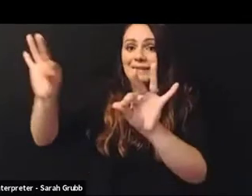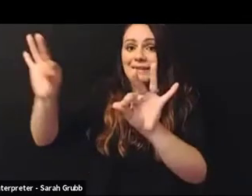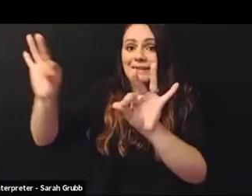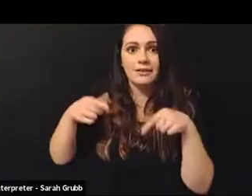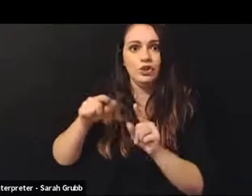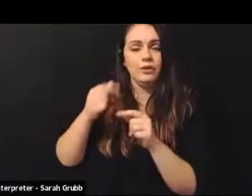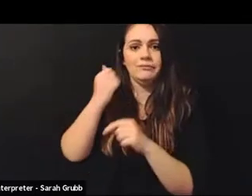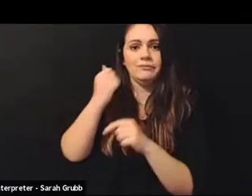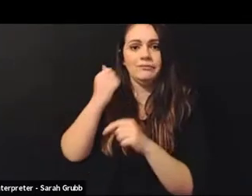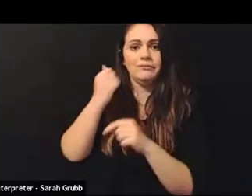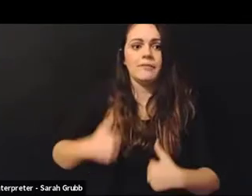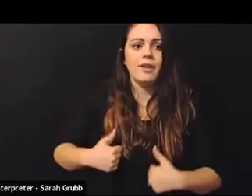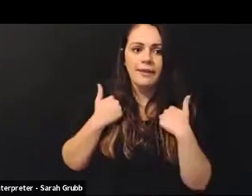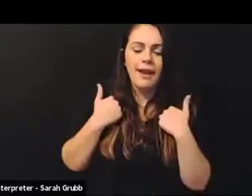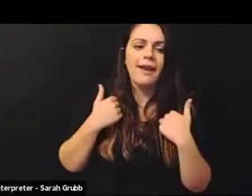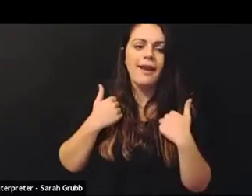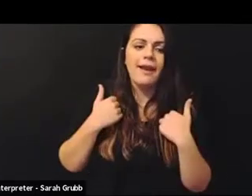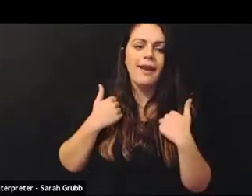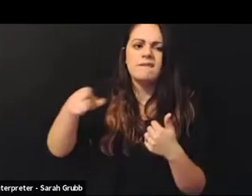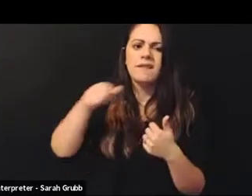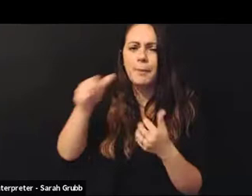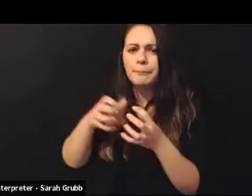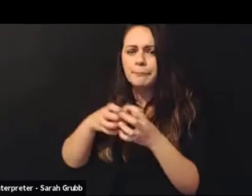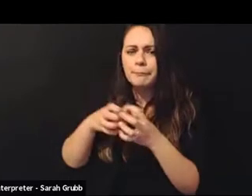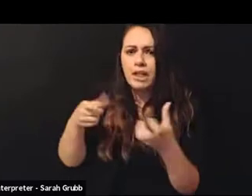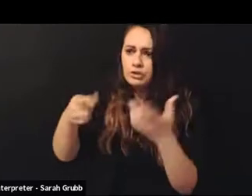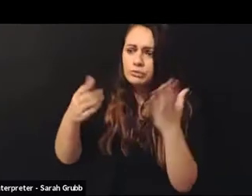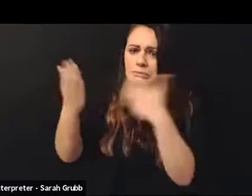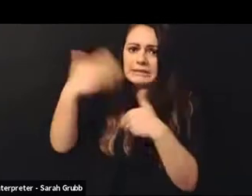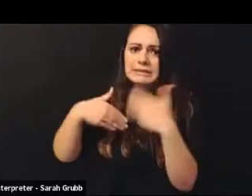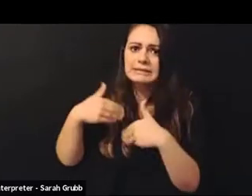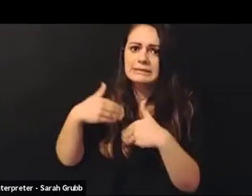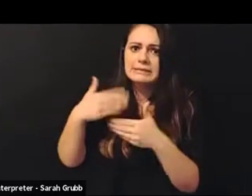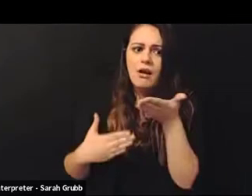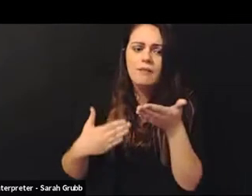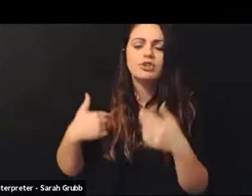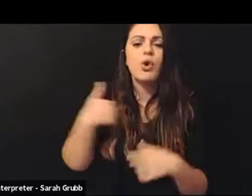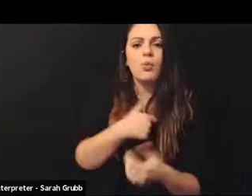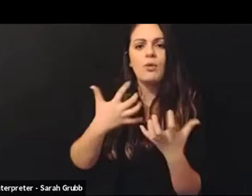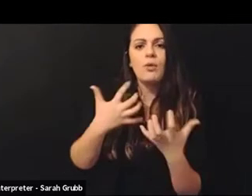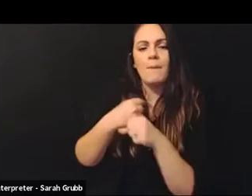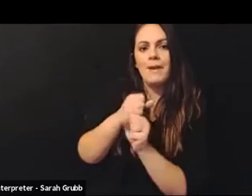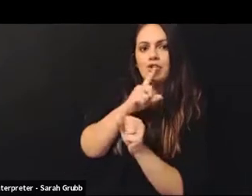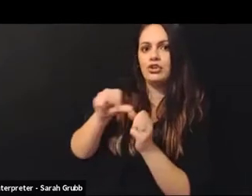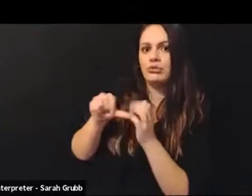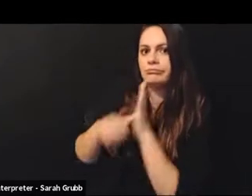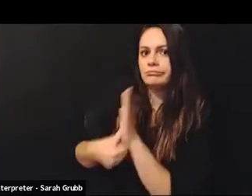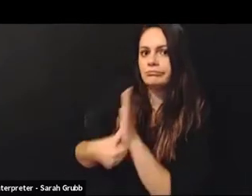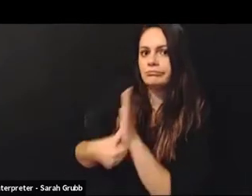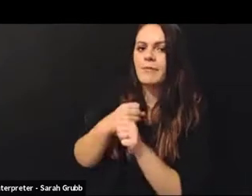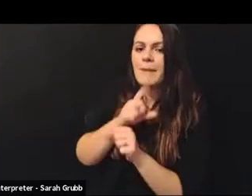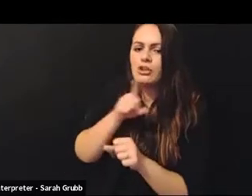down and we're thinking about making sure they have repeated and direct experiences,